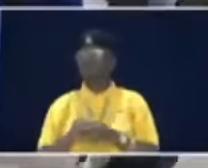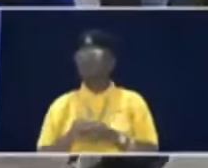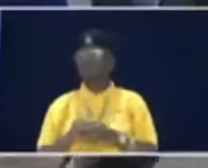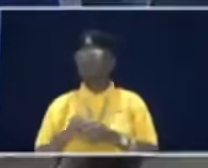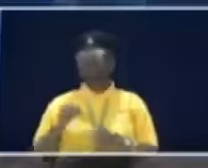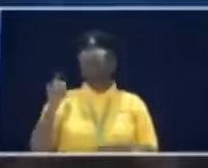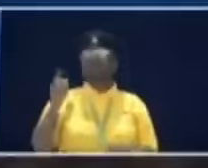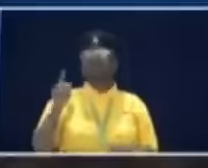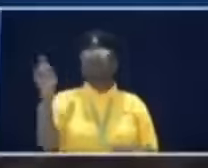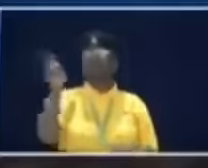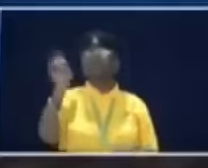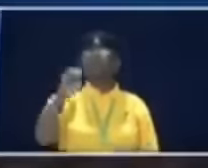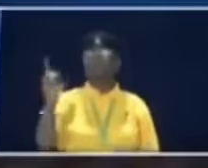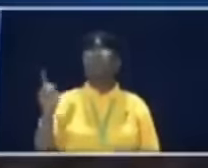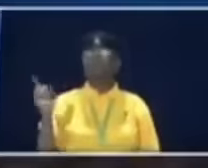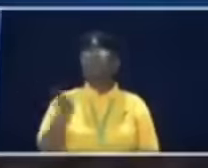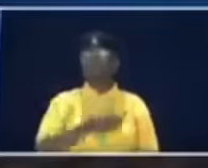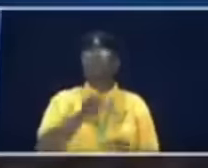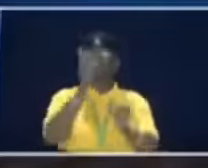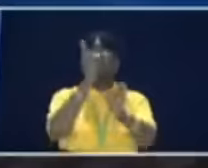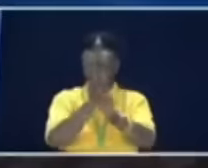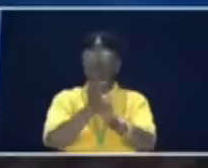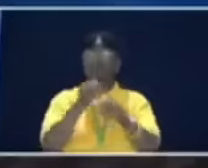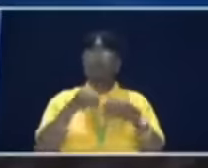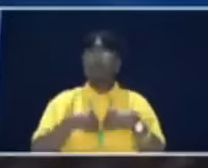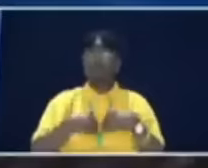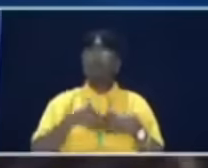Where our faith has been weak,